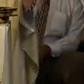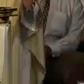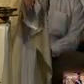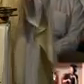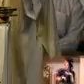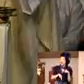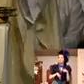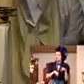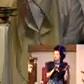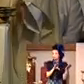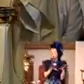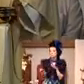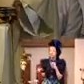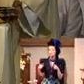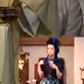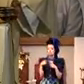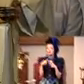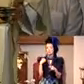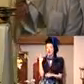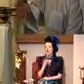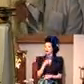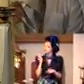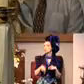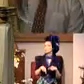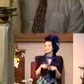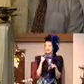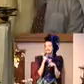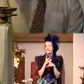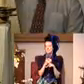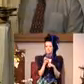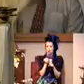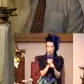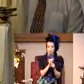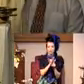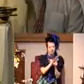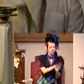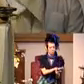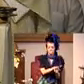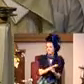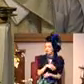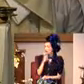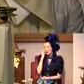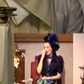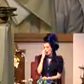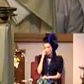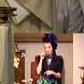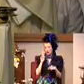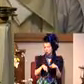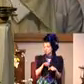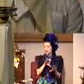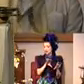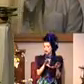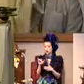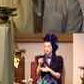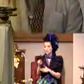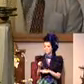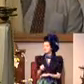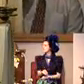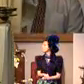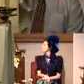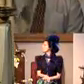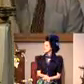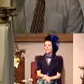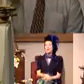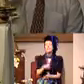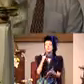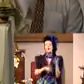us. Where they could not keep us or hold us or name us or claim us something different than what we were and what we are in